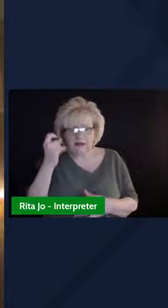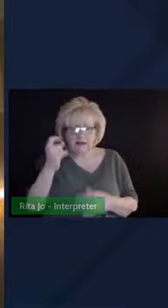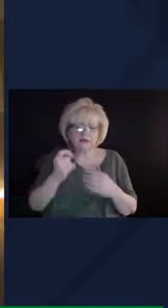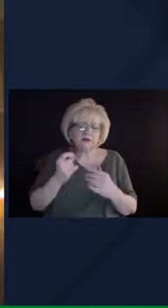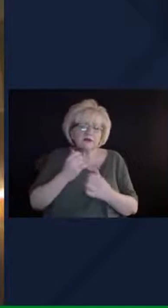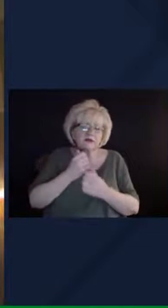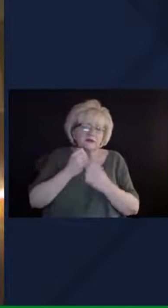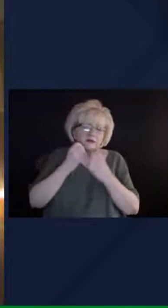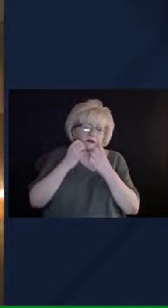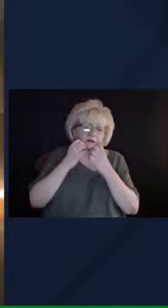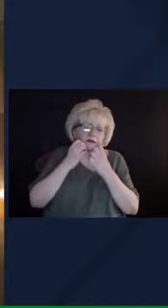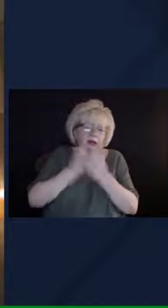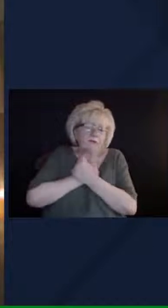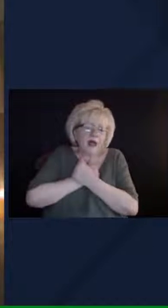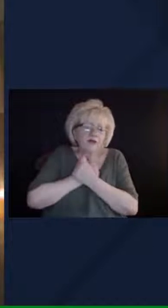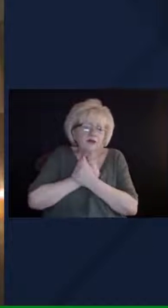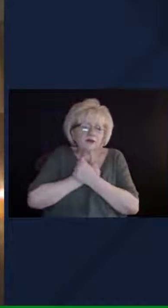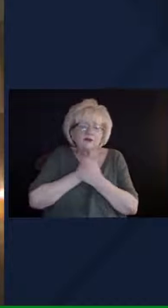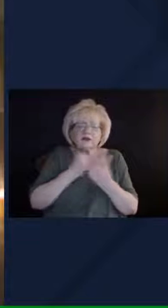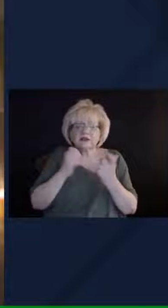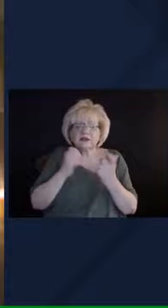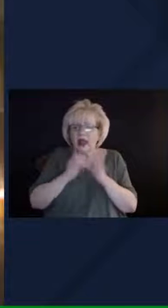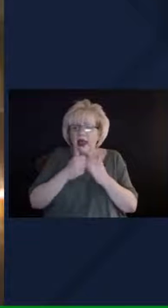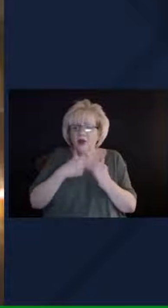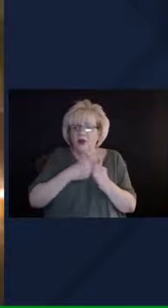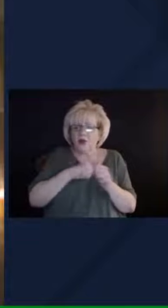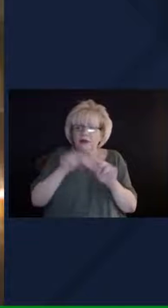that the way that we see things as disabled people